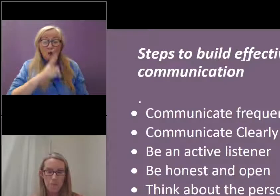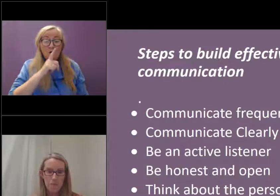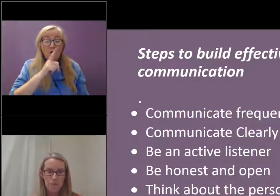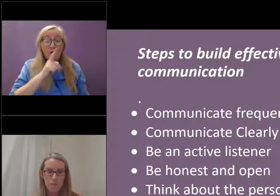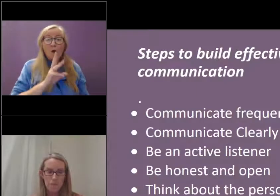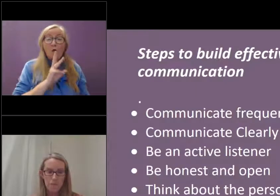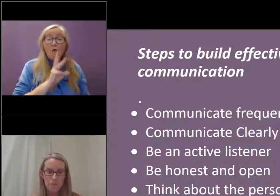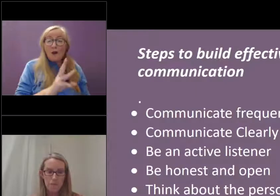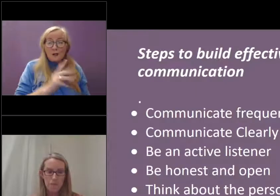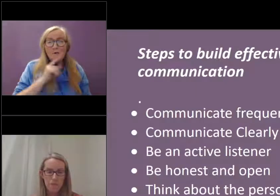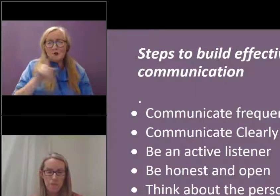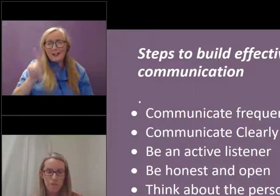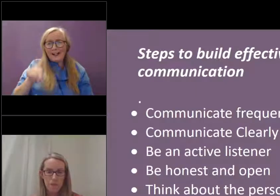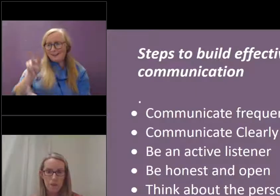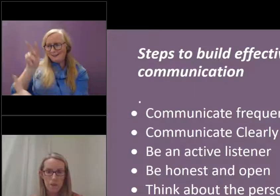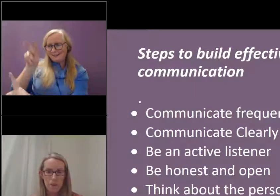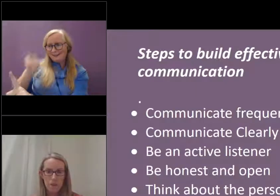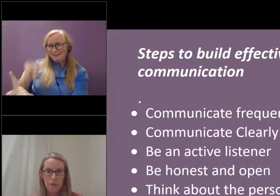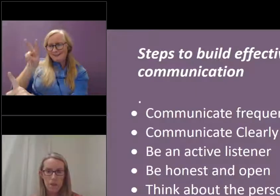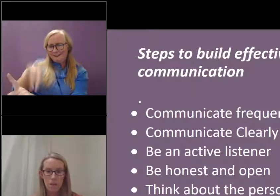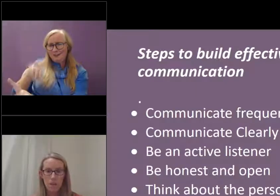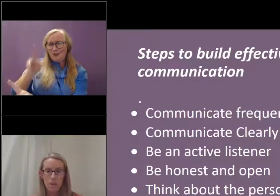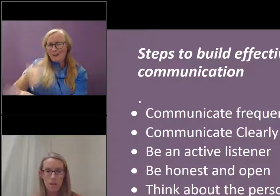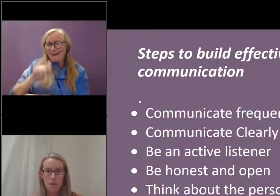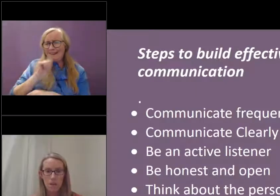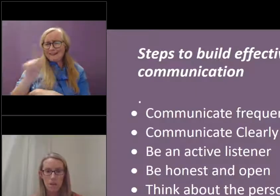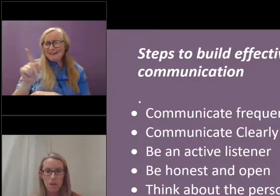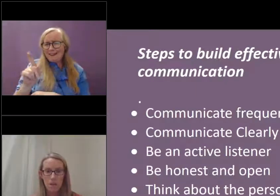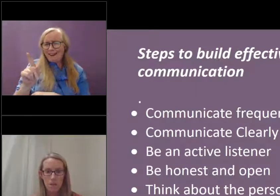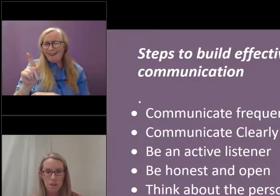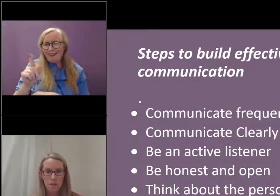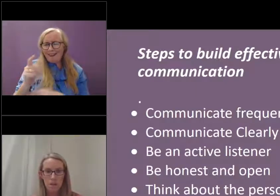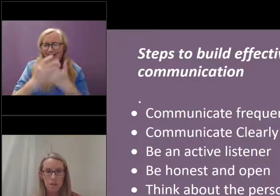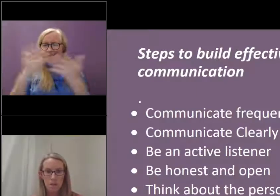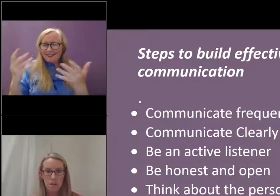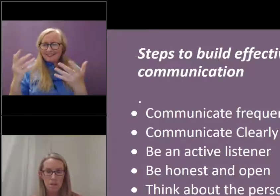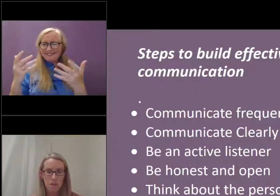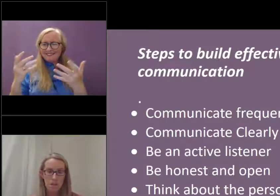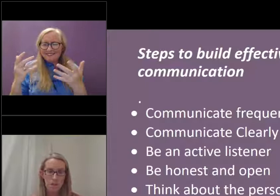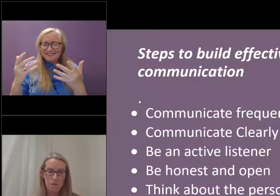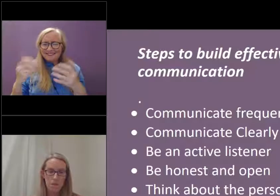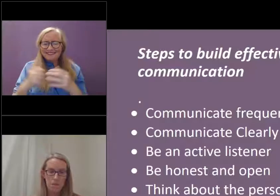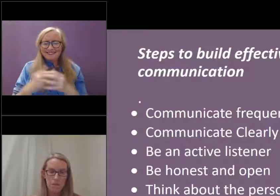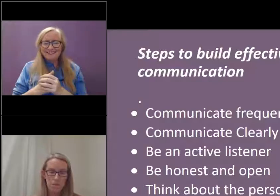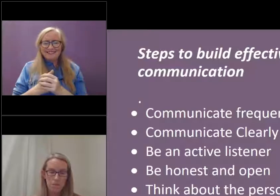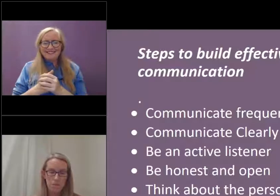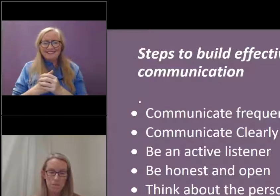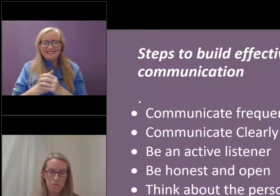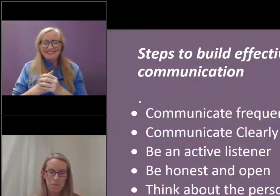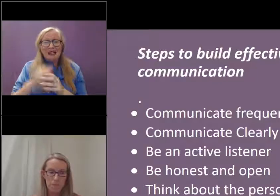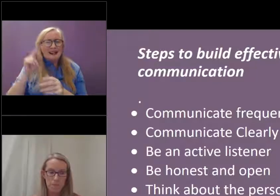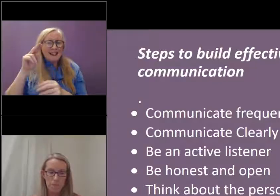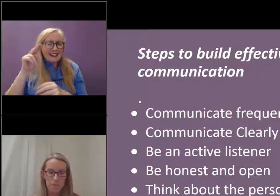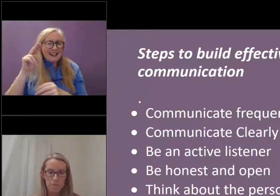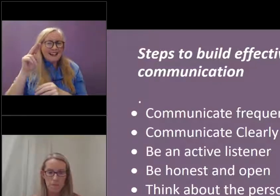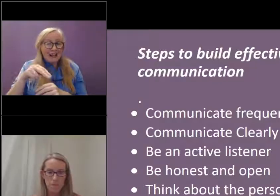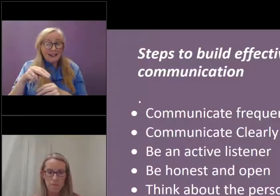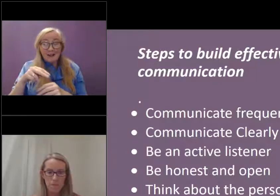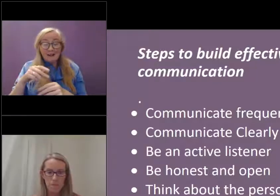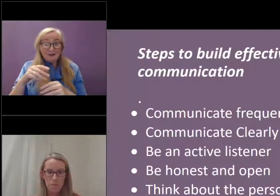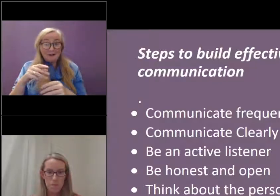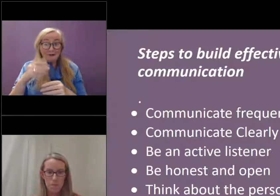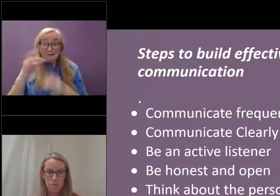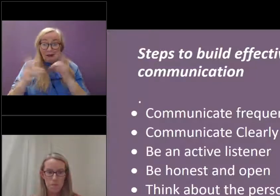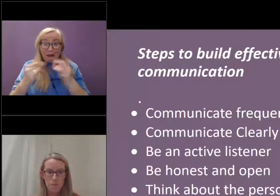being very attentive to them, because it can tell a lot, and it can help escalate a situation